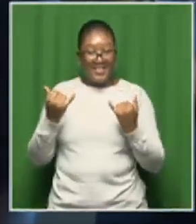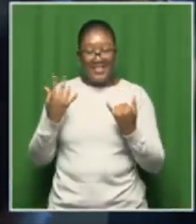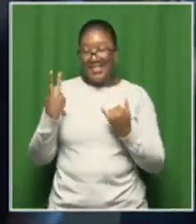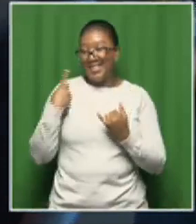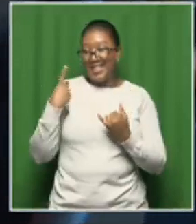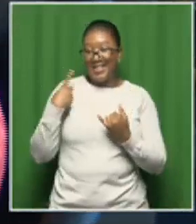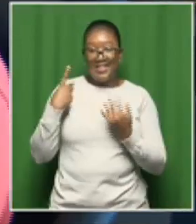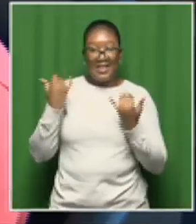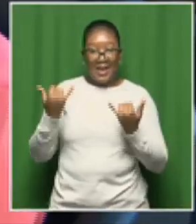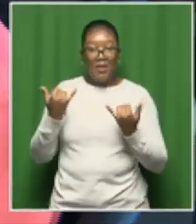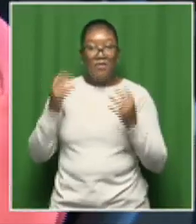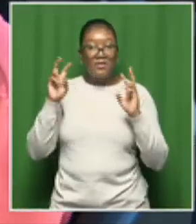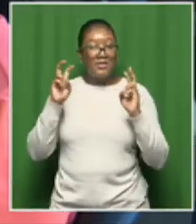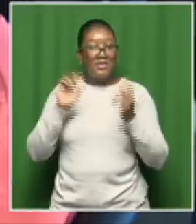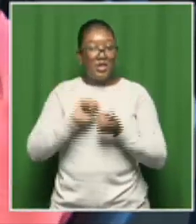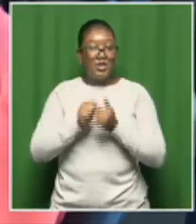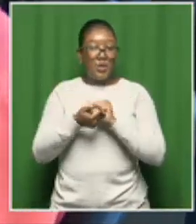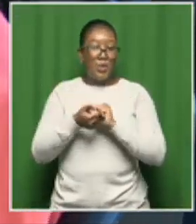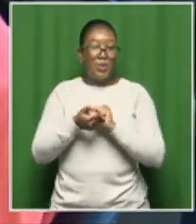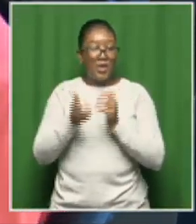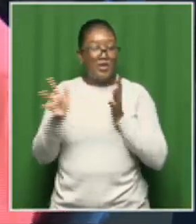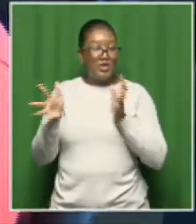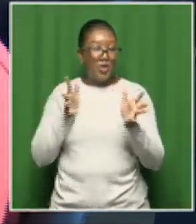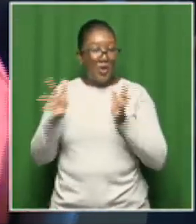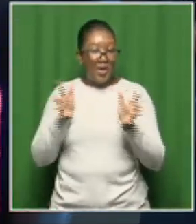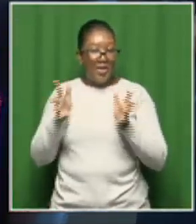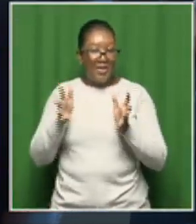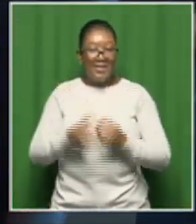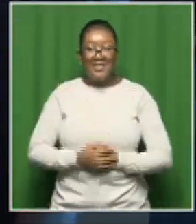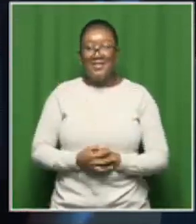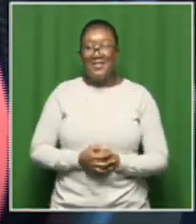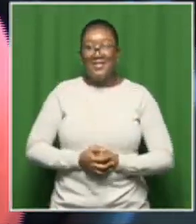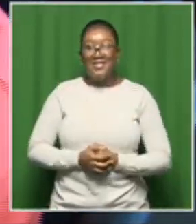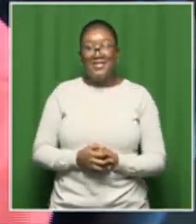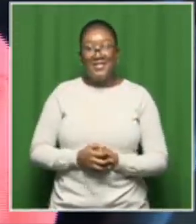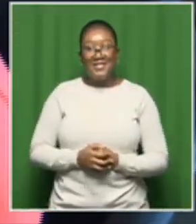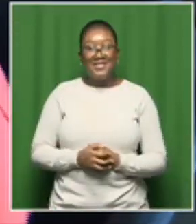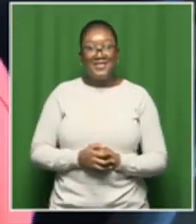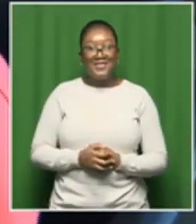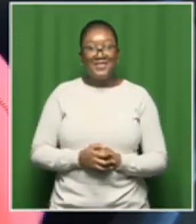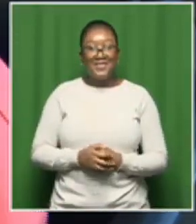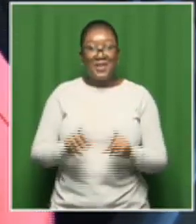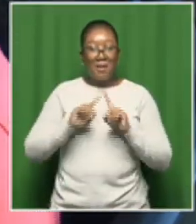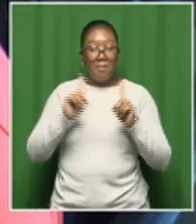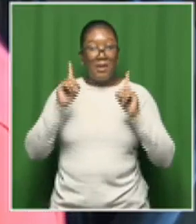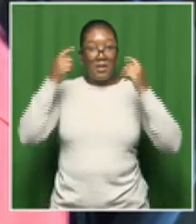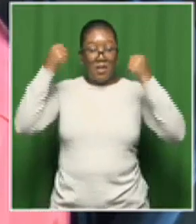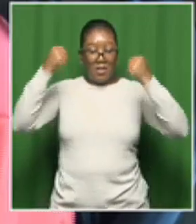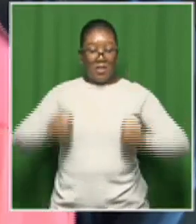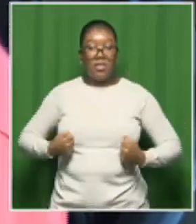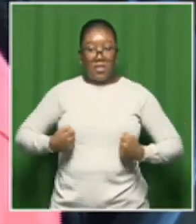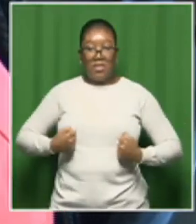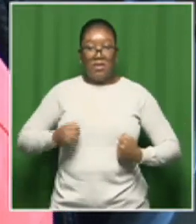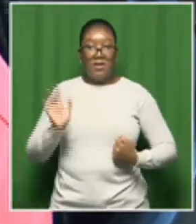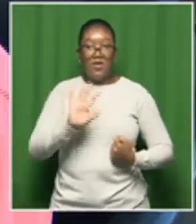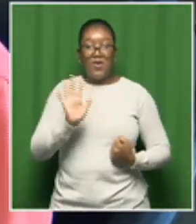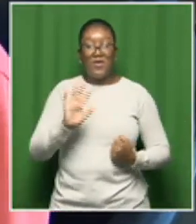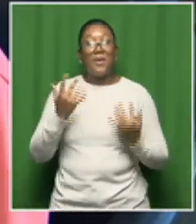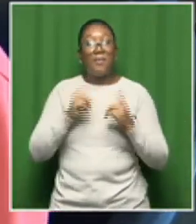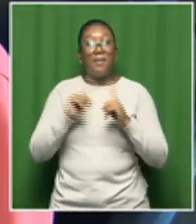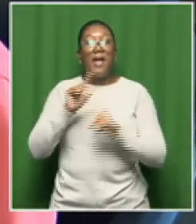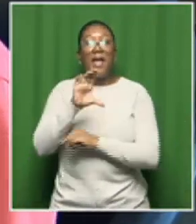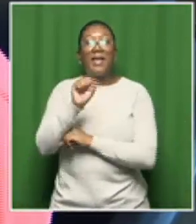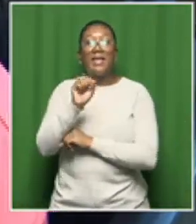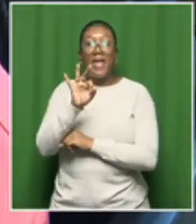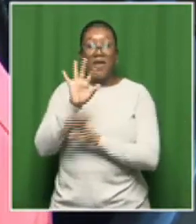talking football now. I want to talk about, firstly, I'm not going to strap in just yet. I want to talk about CAF Champions League, because